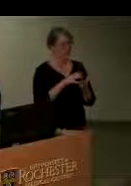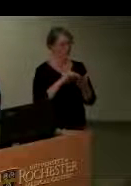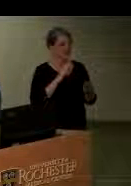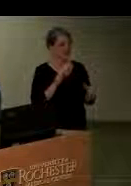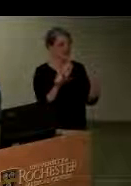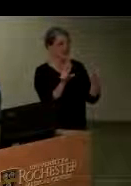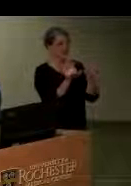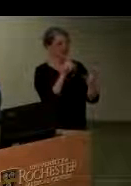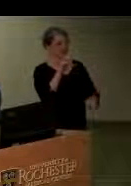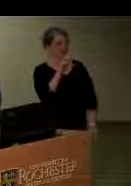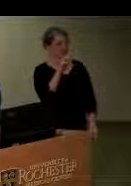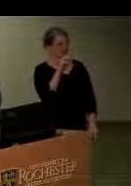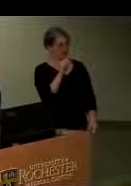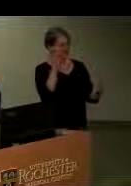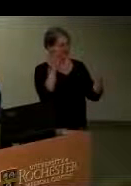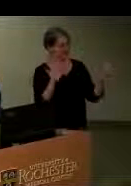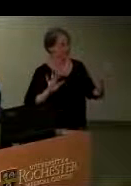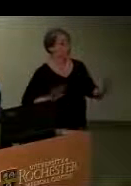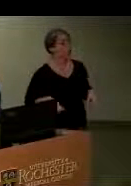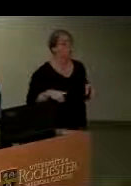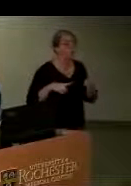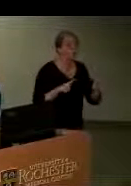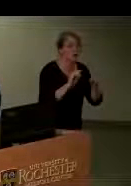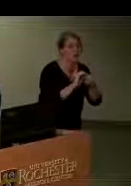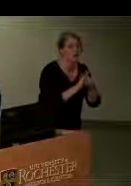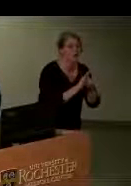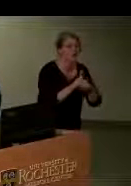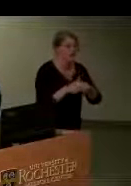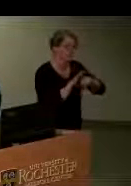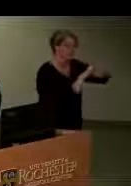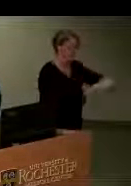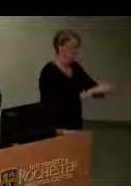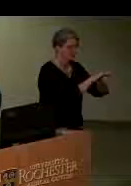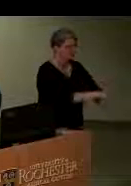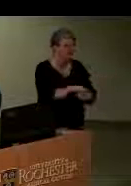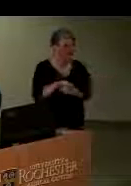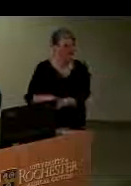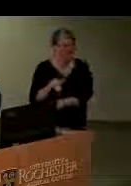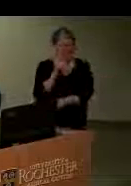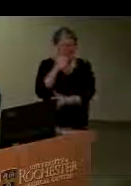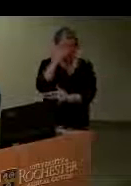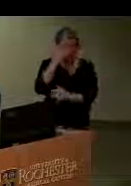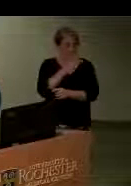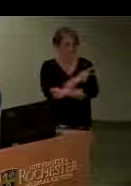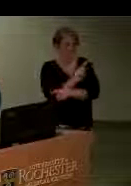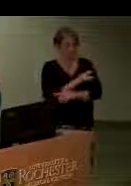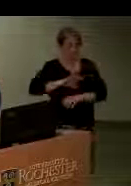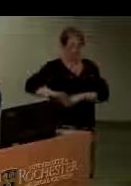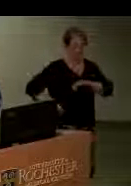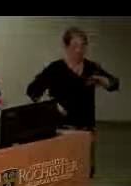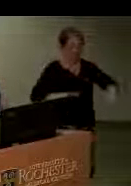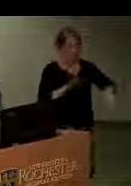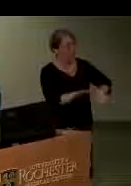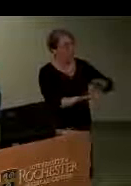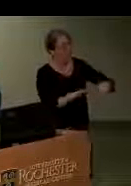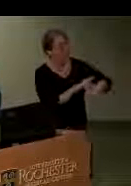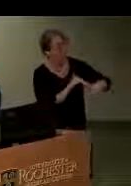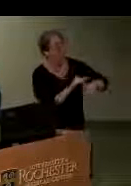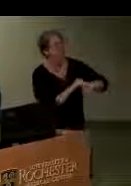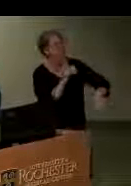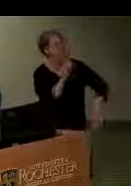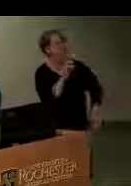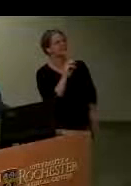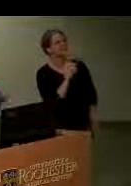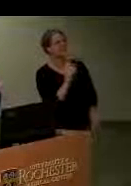EMT. And during COVID, when they started sequestering the not so sick COVID patients, they had a call for EMTs